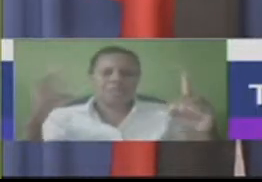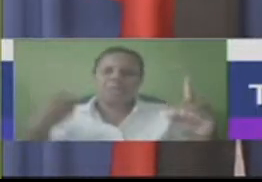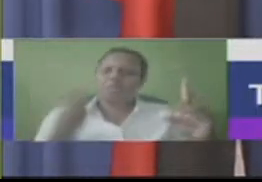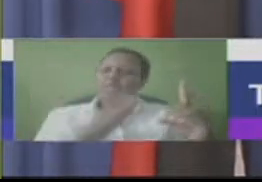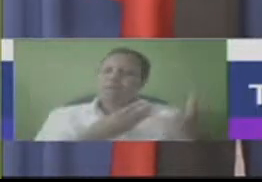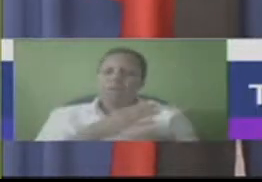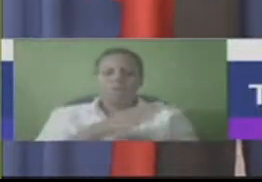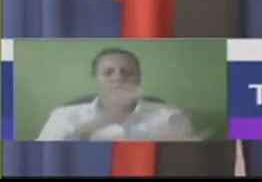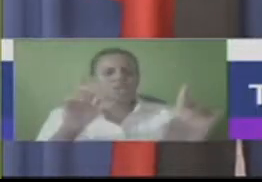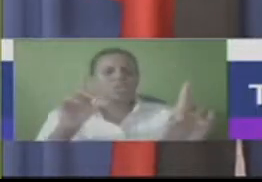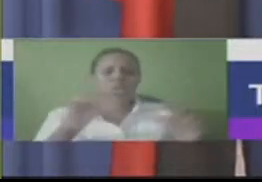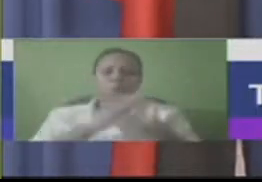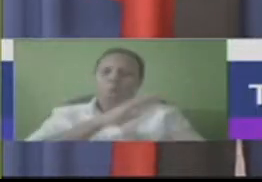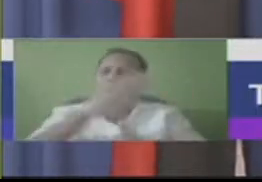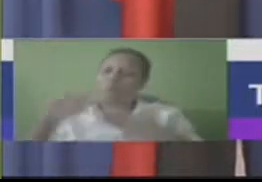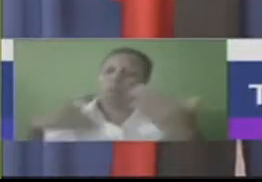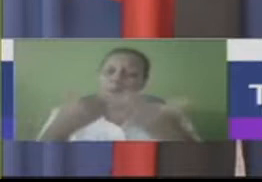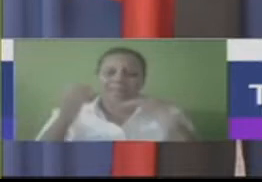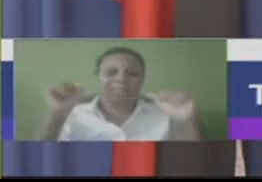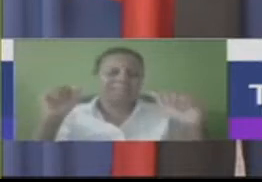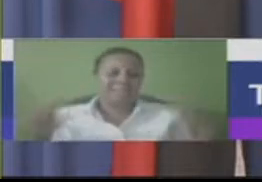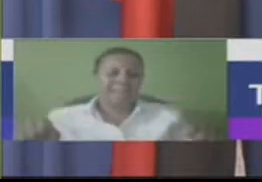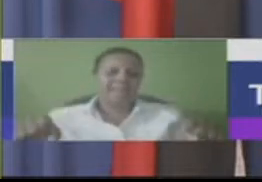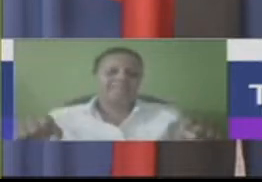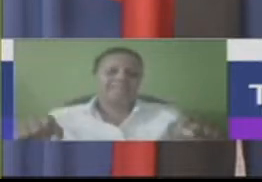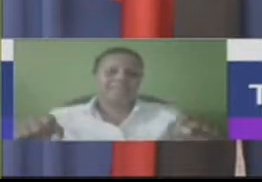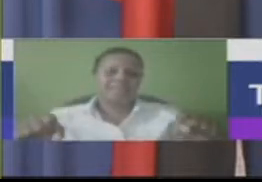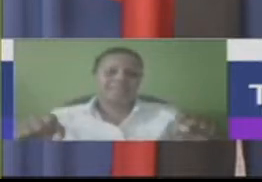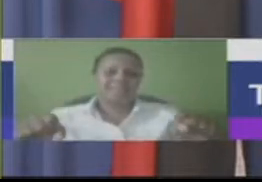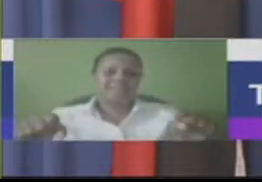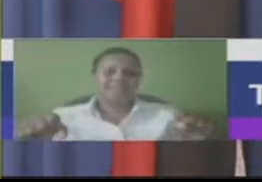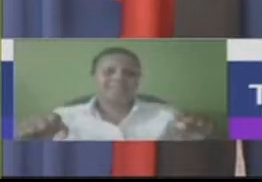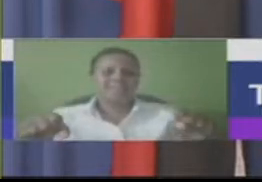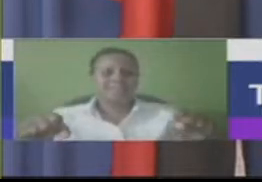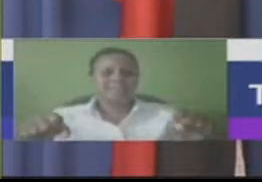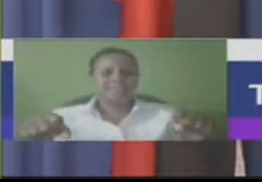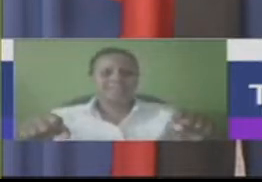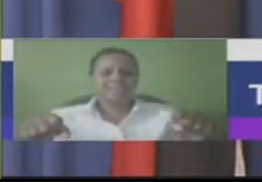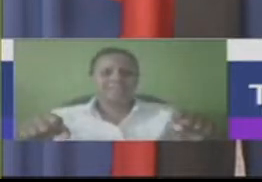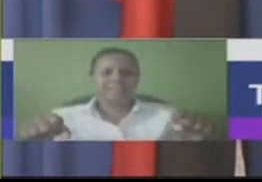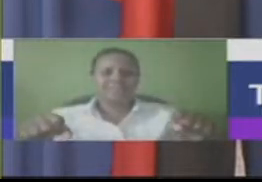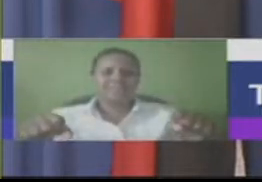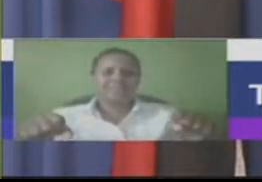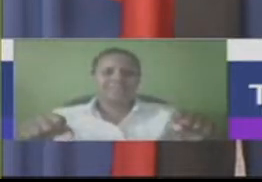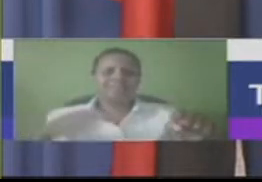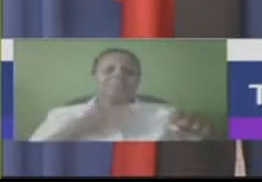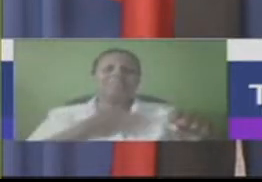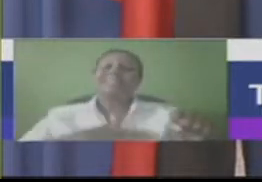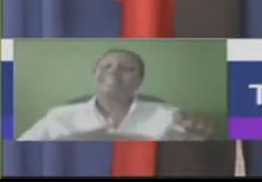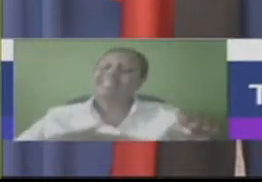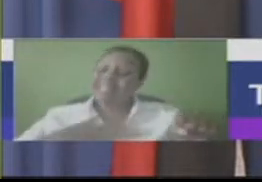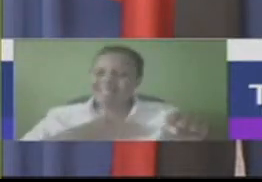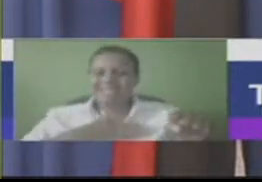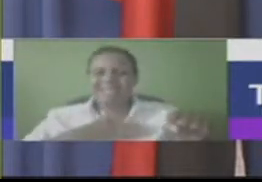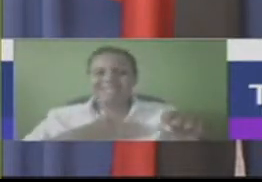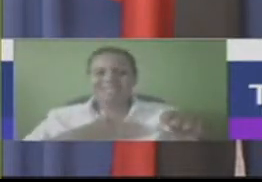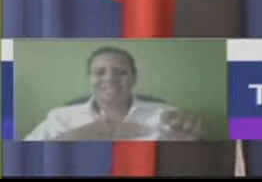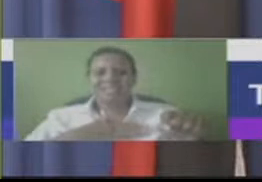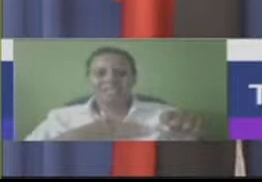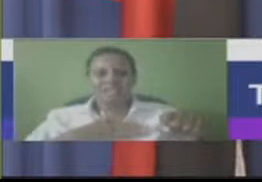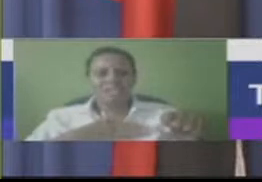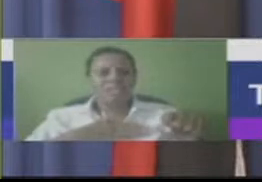this is based on the technical, scientific,